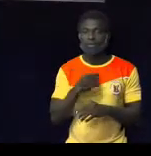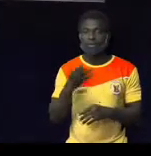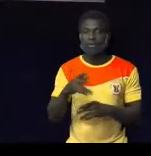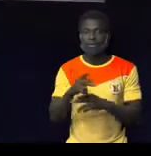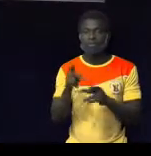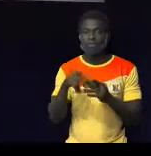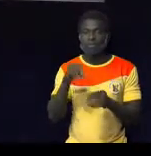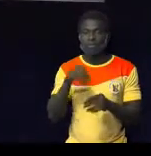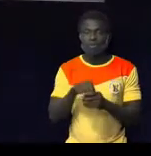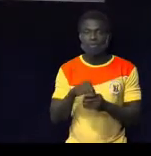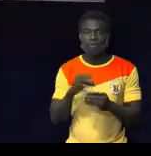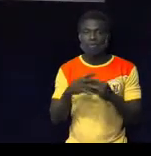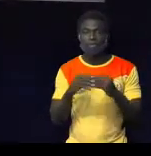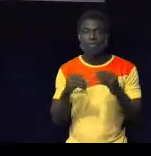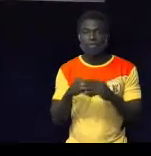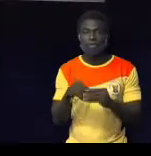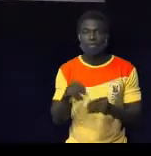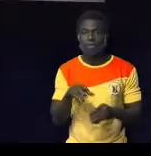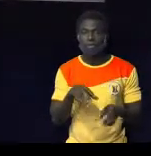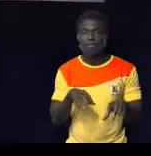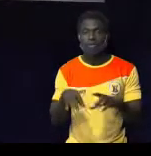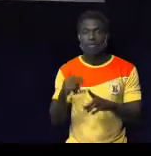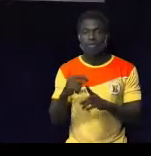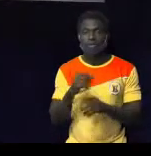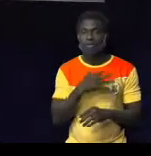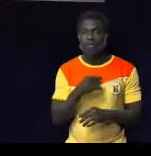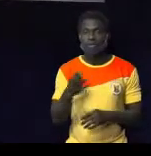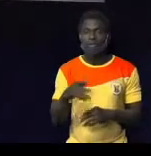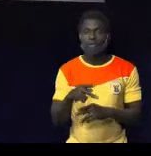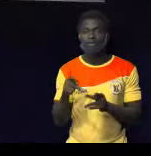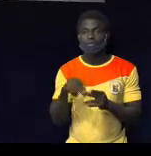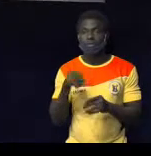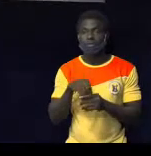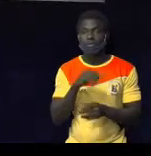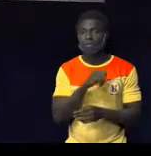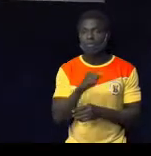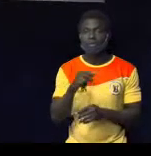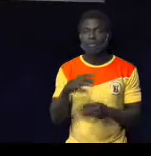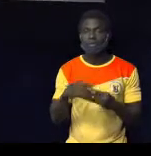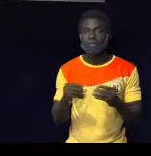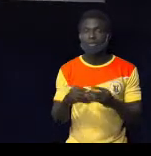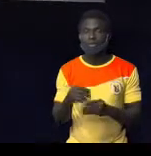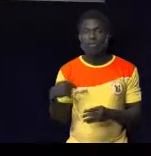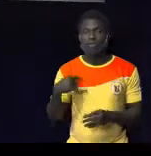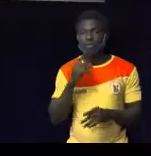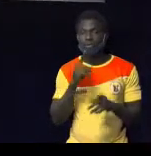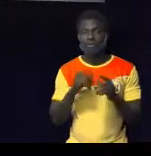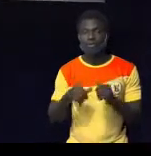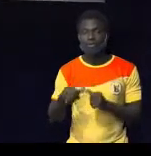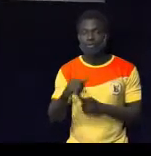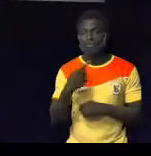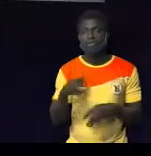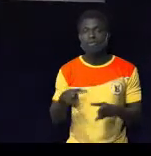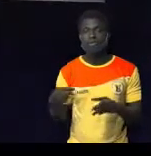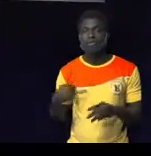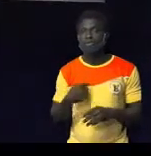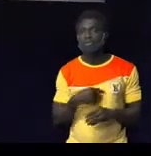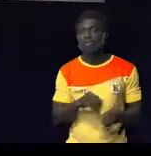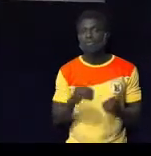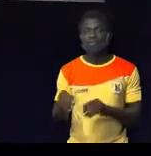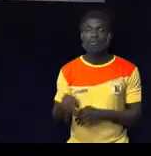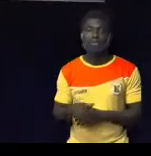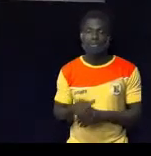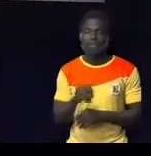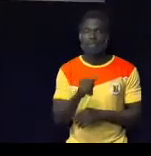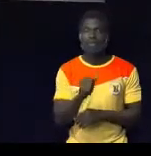Adverbs and their position in a sentence. Adverbs and their position in a sentence. We're talking about the